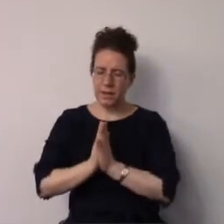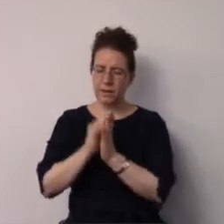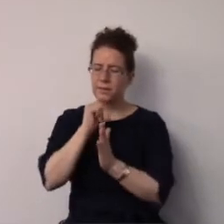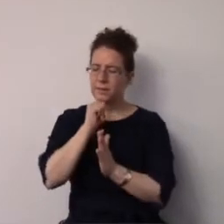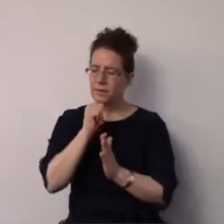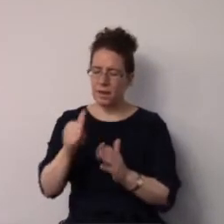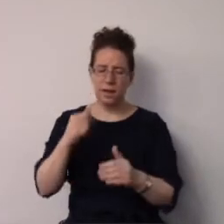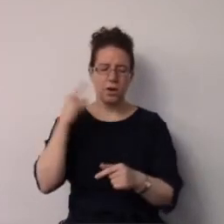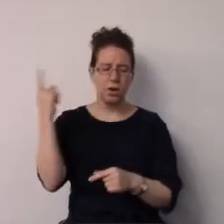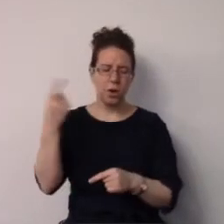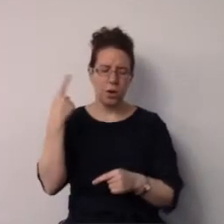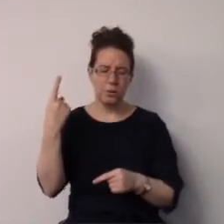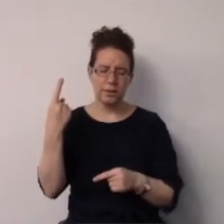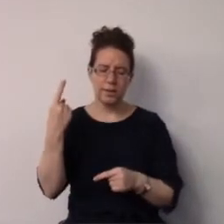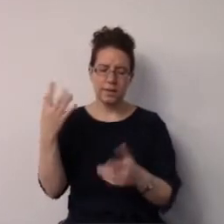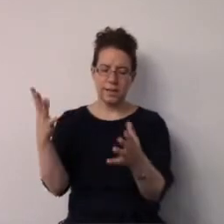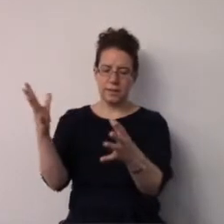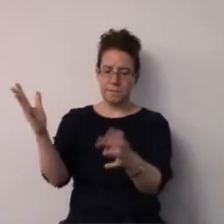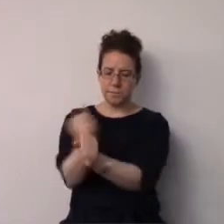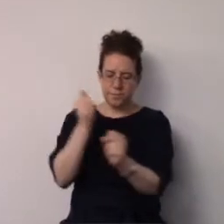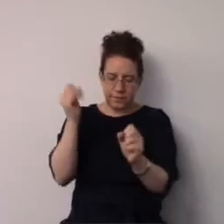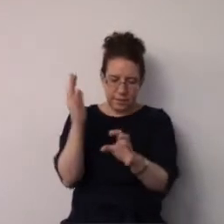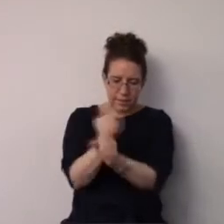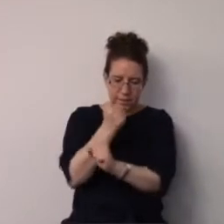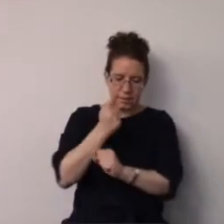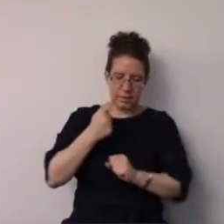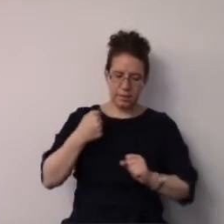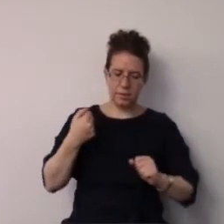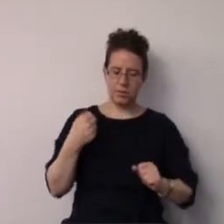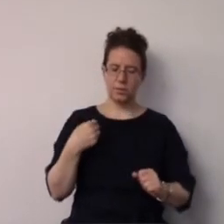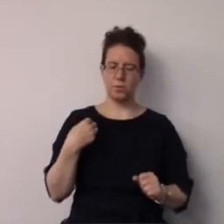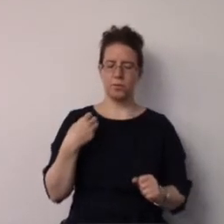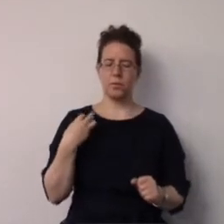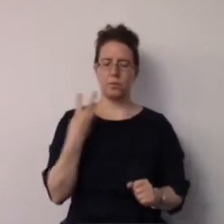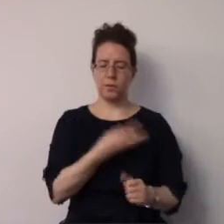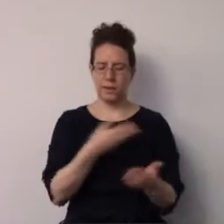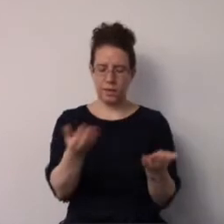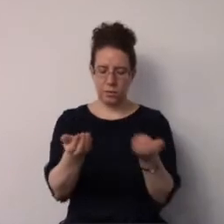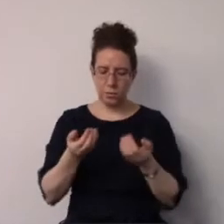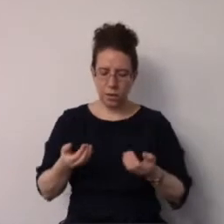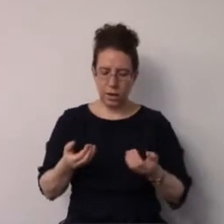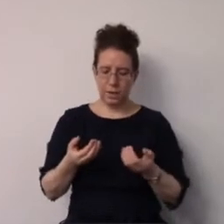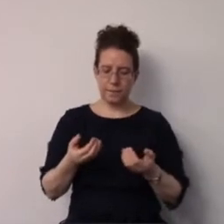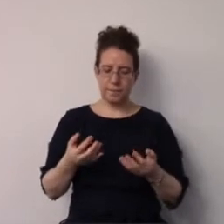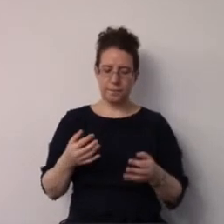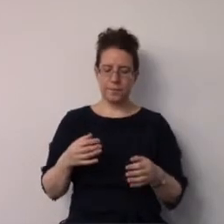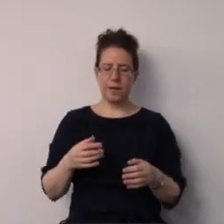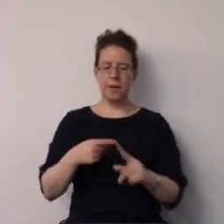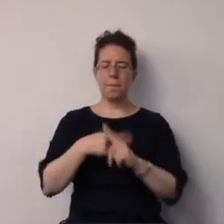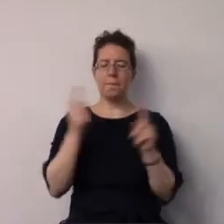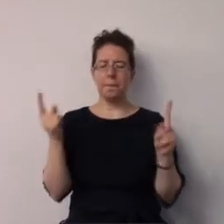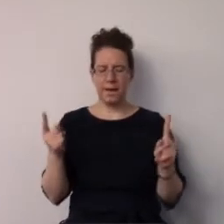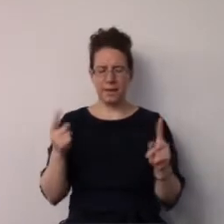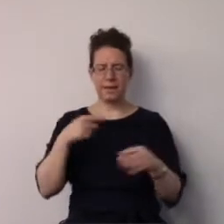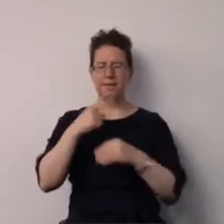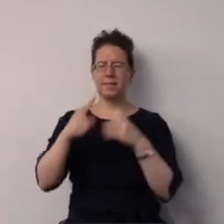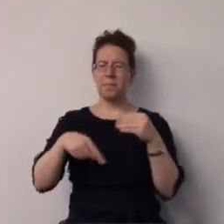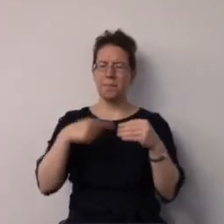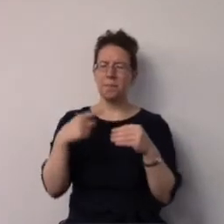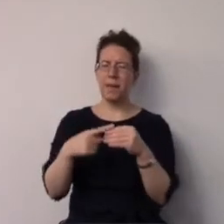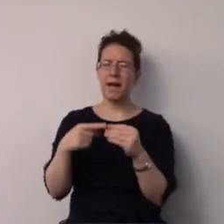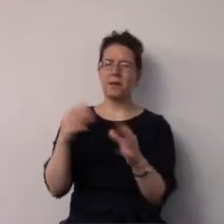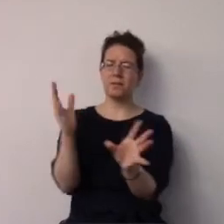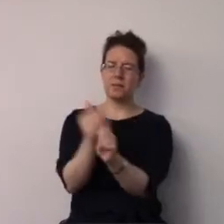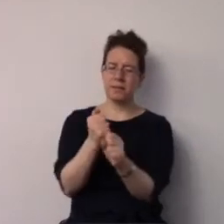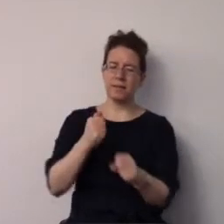our spirituality and our destiny. So help us, God. Help our spirits to be right, Lord.